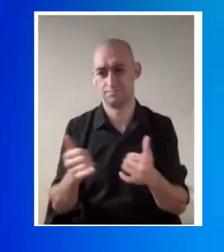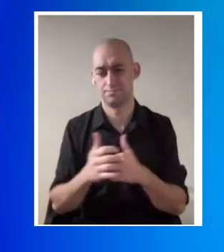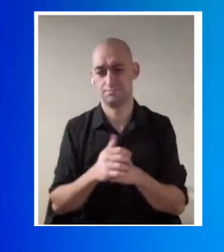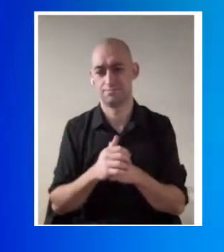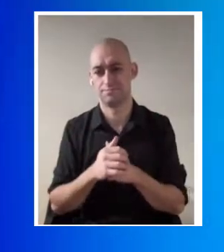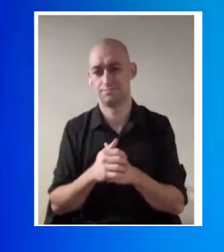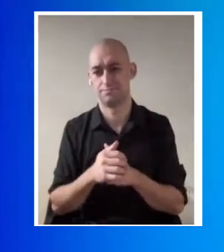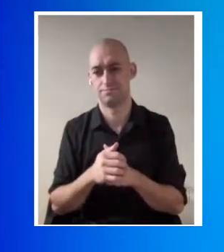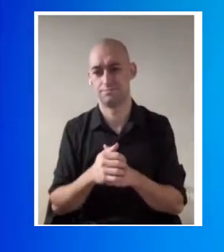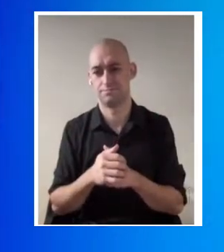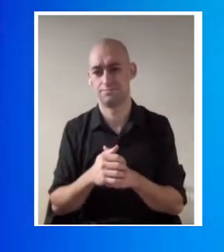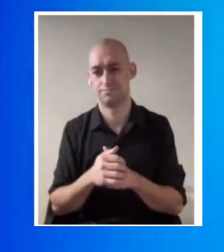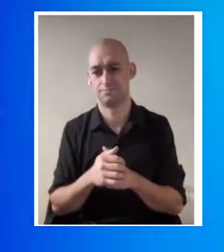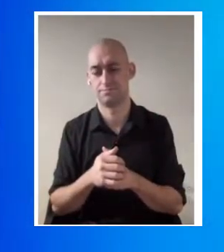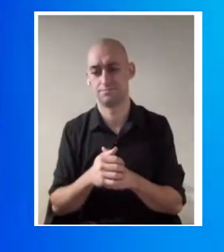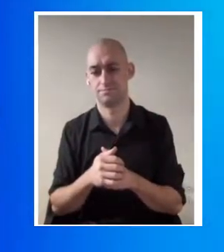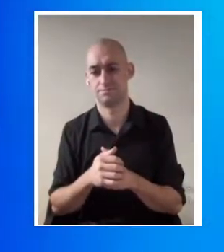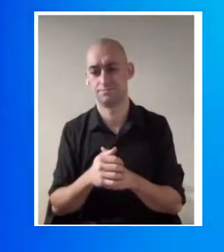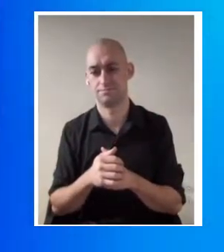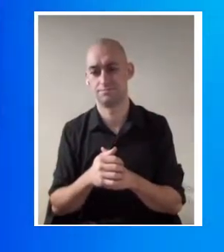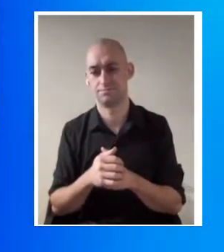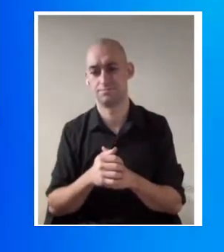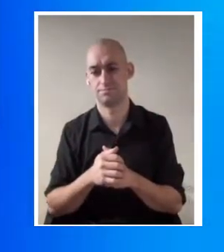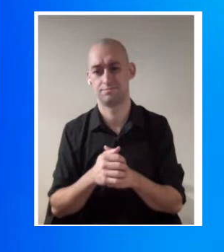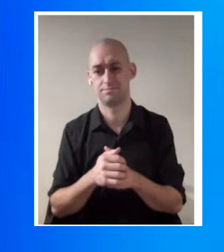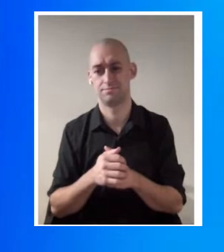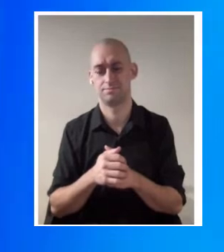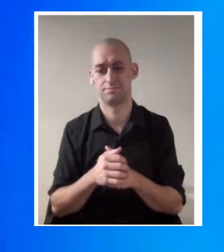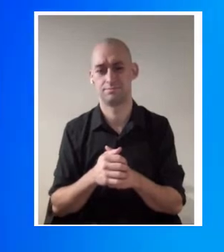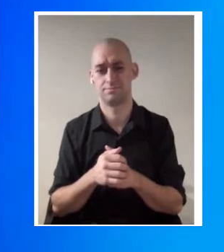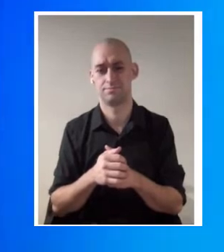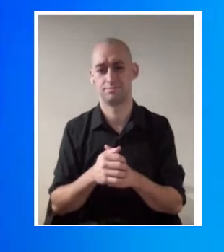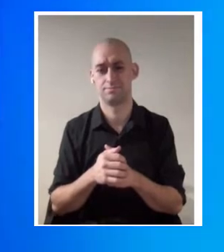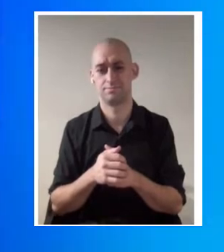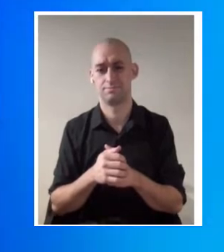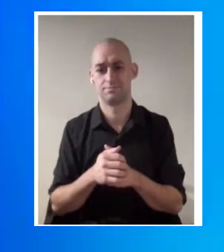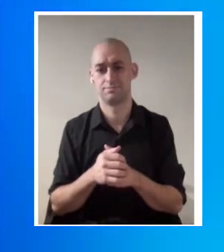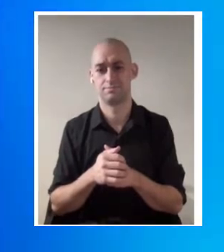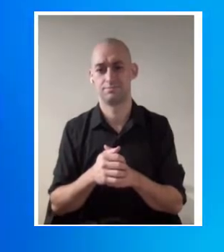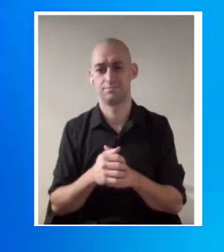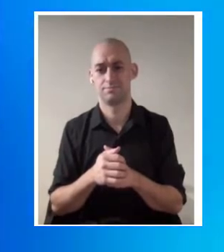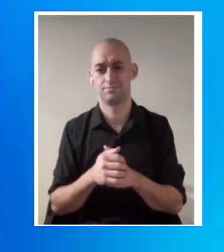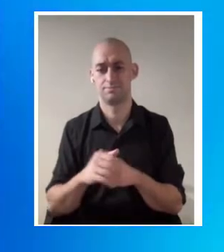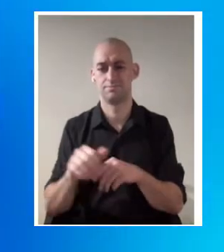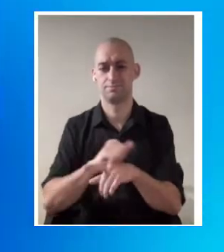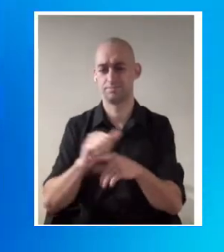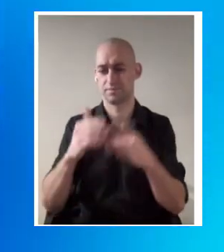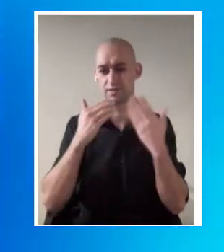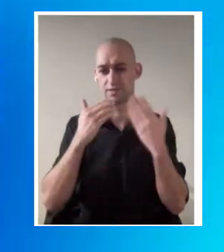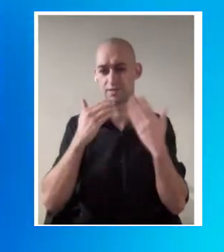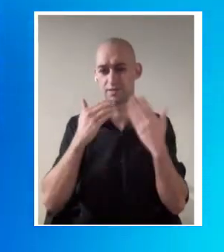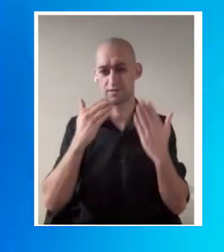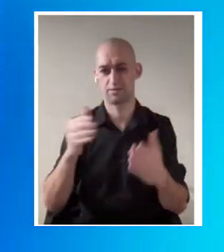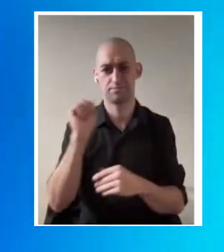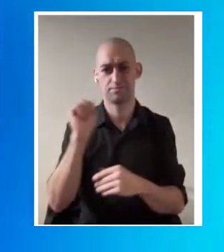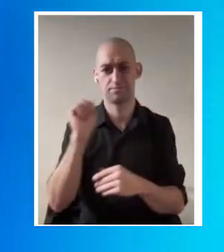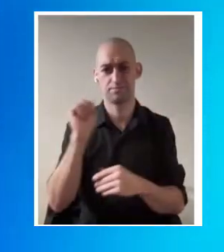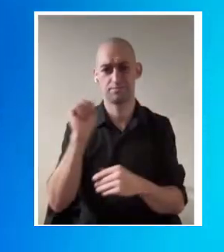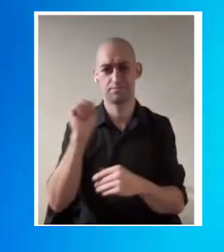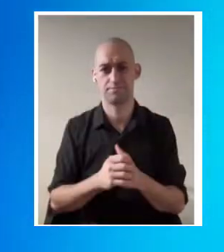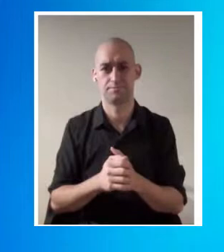our website, fill out the survey, and make their voice heard. Thank you, everyone.